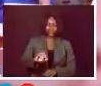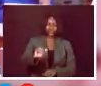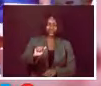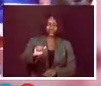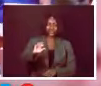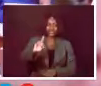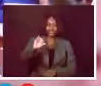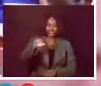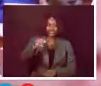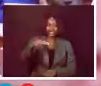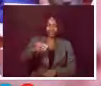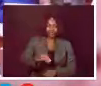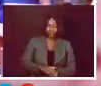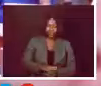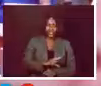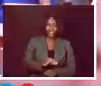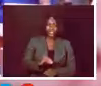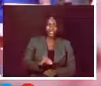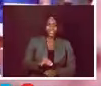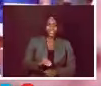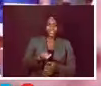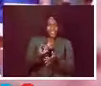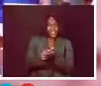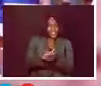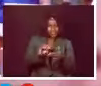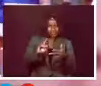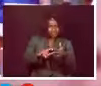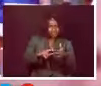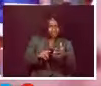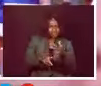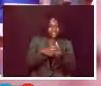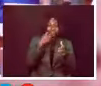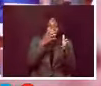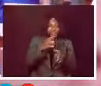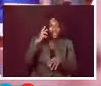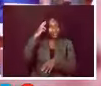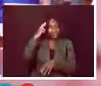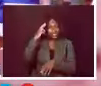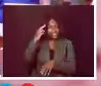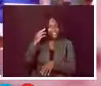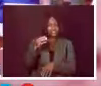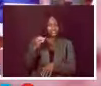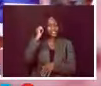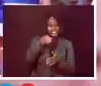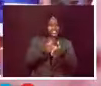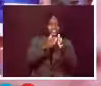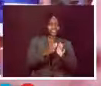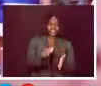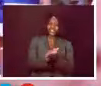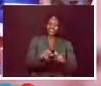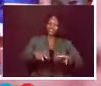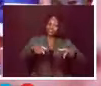leader, and Honorable Malik Alassane was the deputy speaker. That's how come he was the leader of the